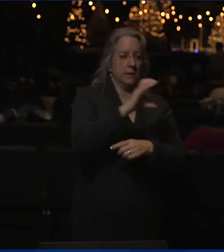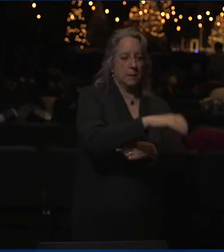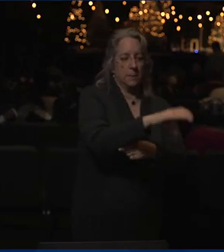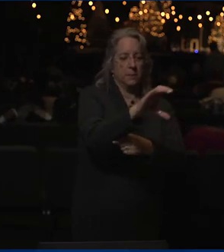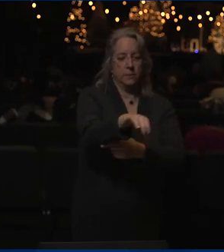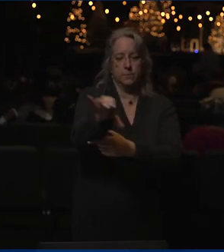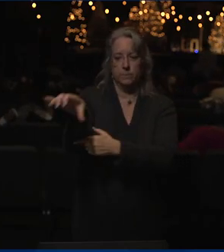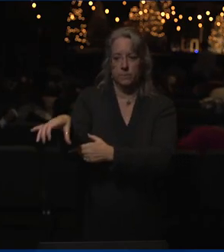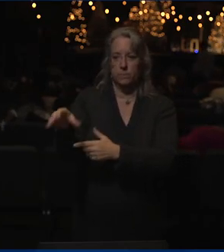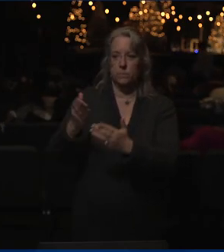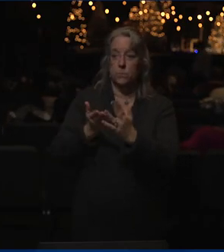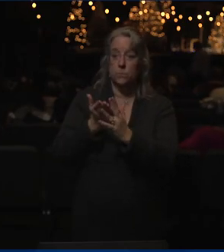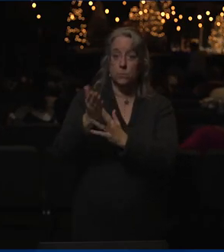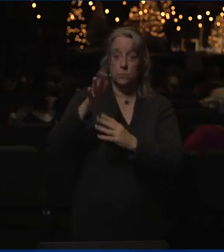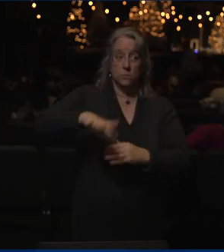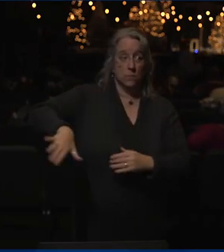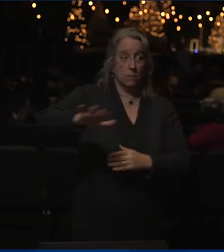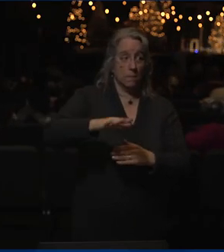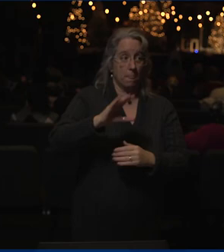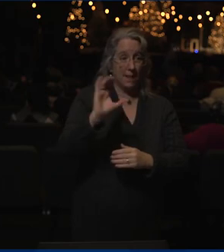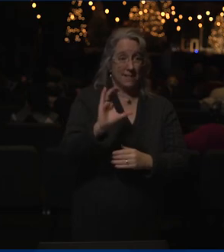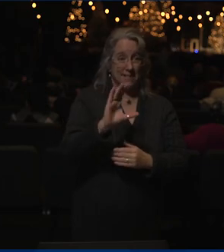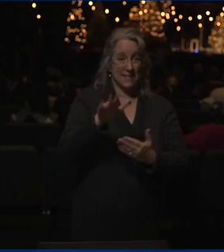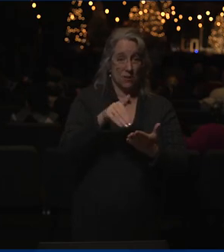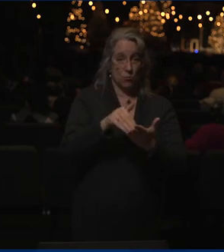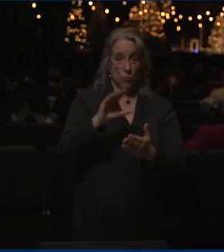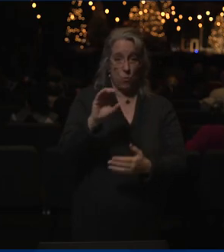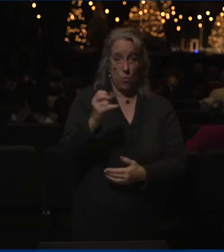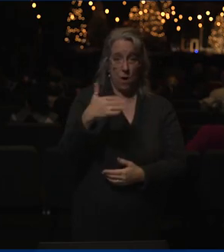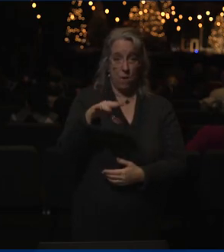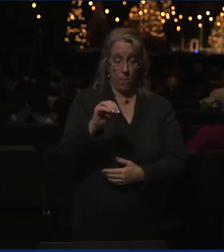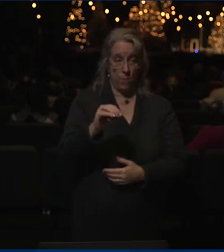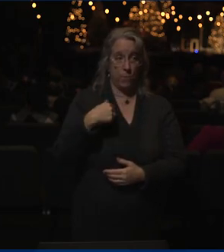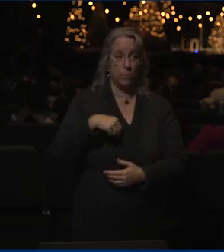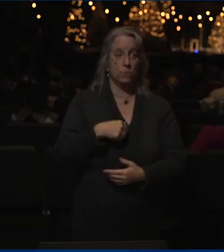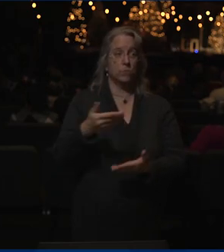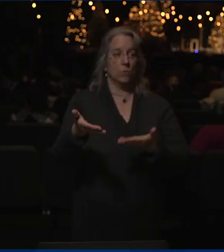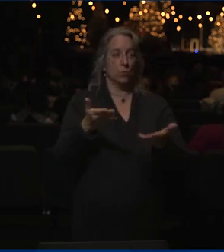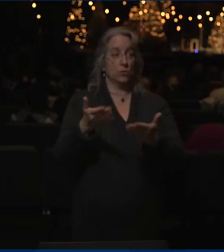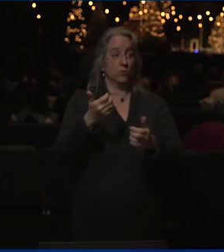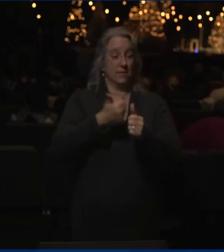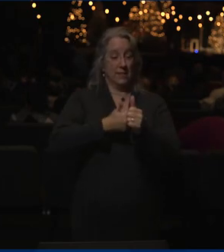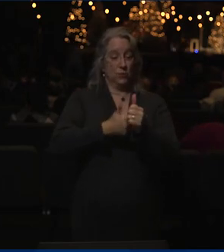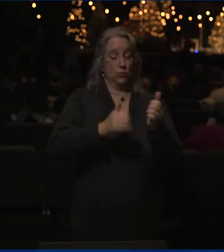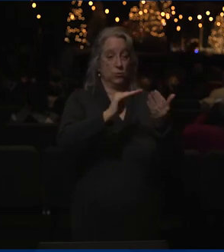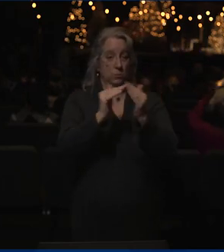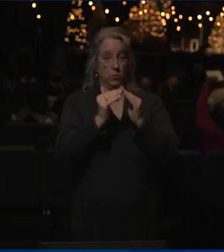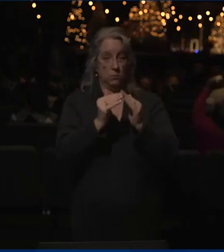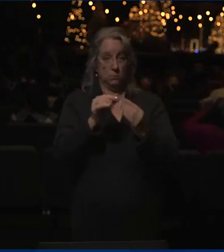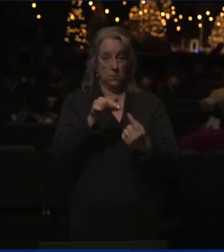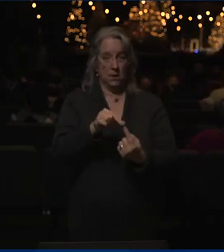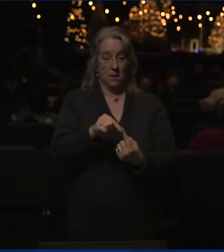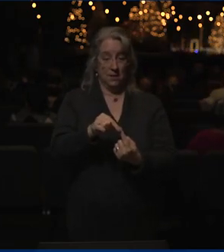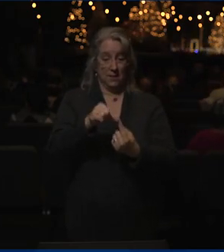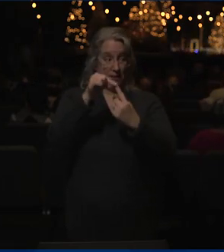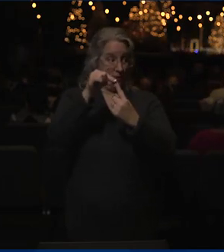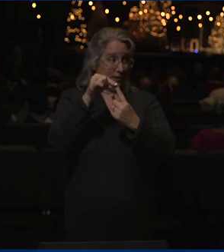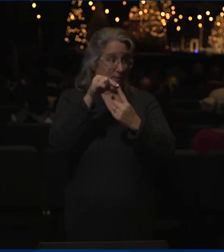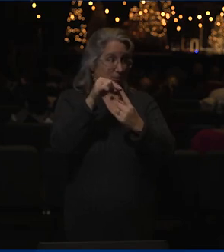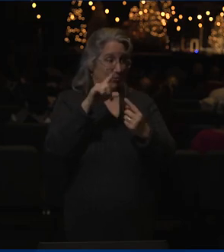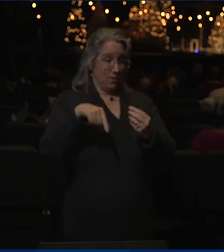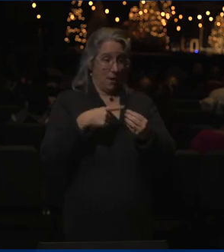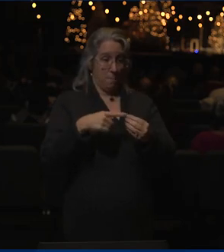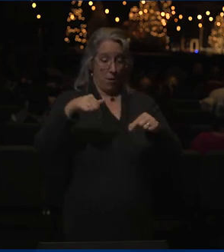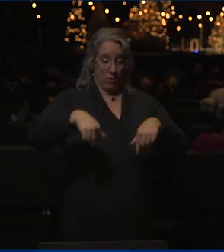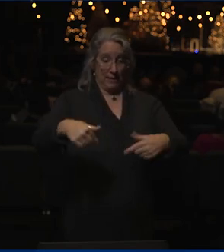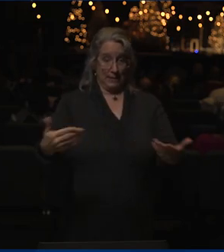Ohio. And we serve each respective communities in those locations. And a special fact about this campus right here where you're sitting at or where